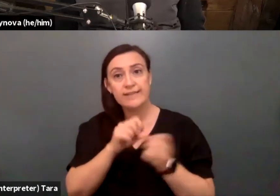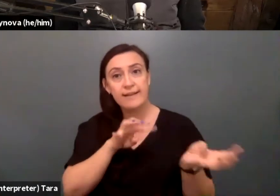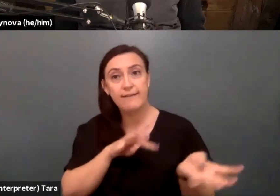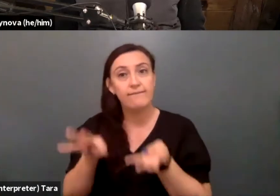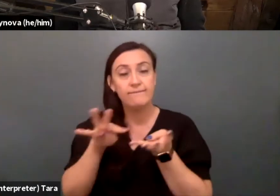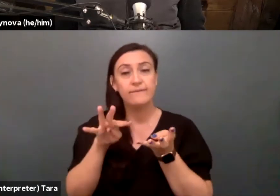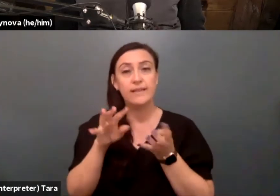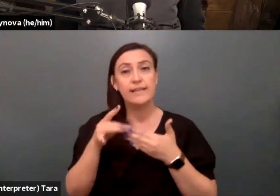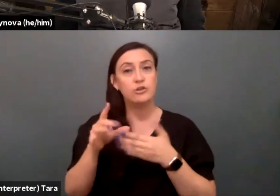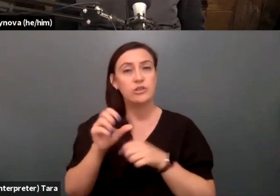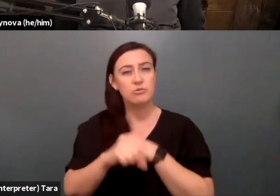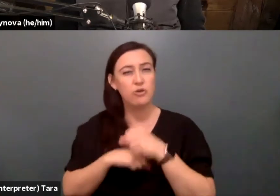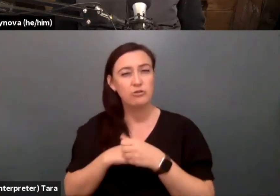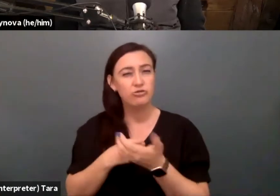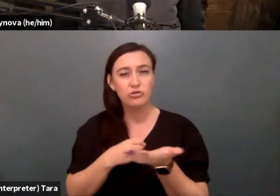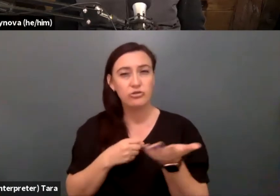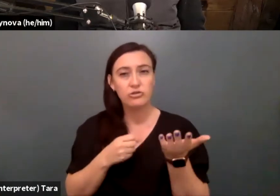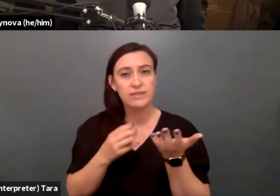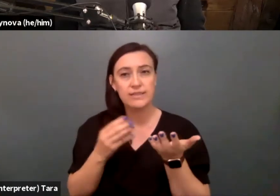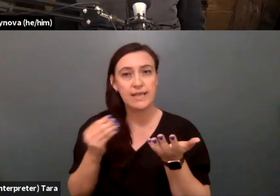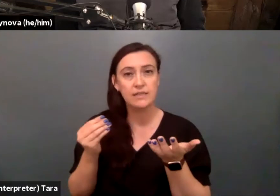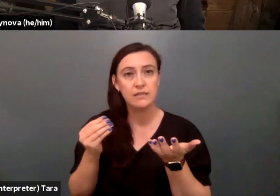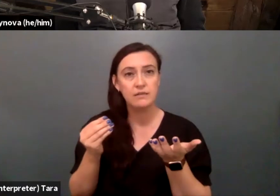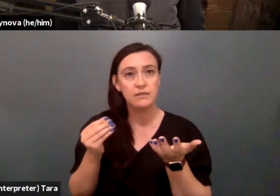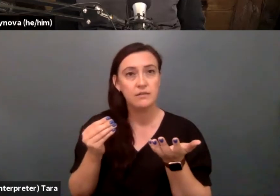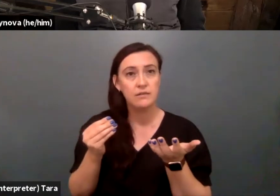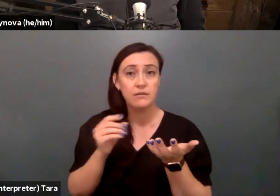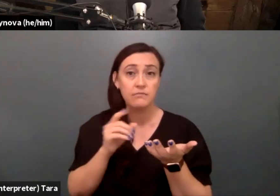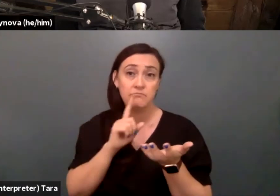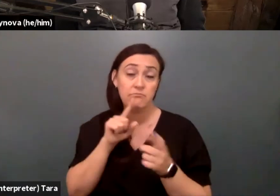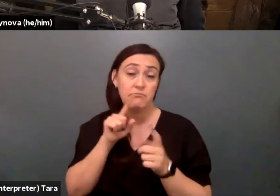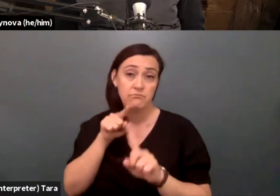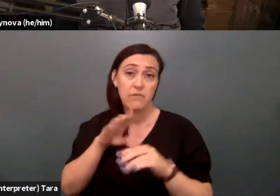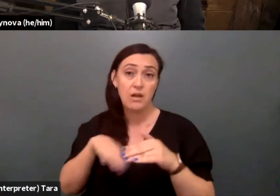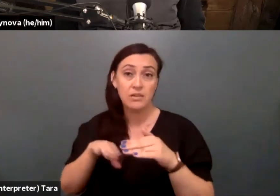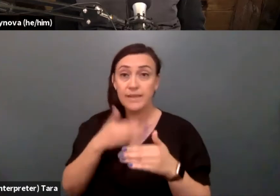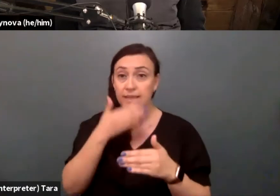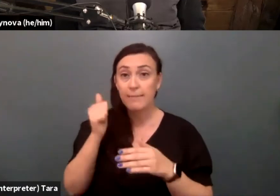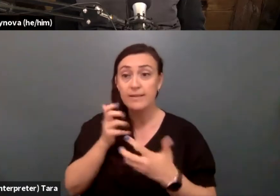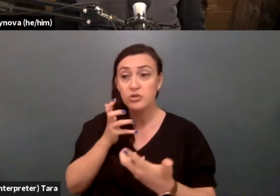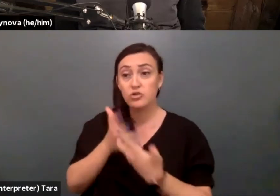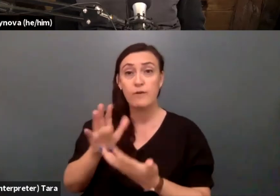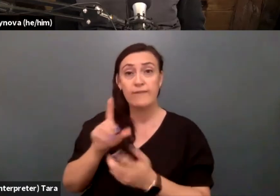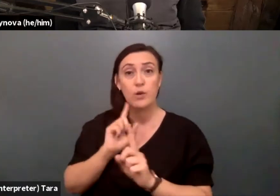structures and ultimately best serve their missions.